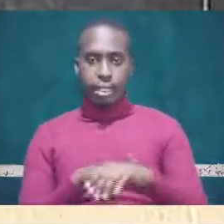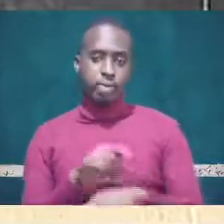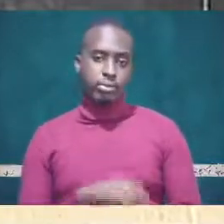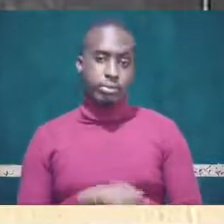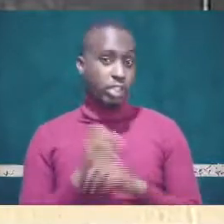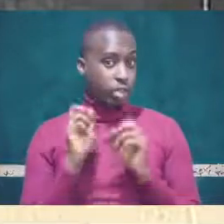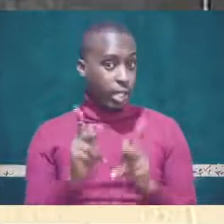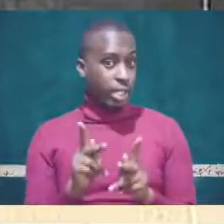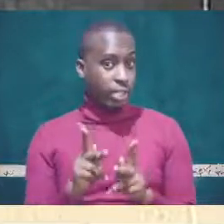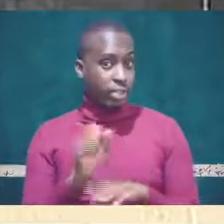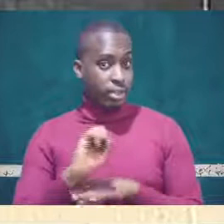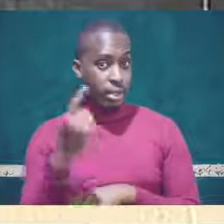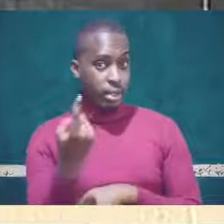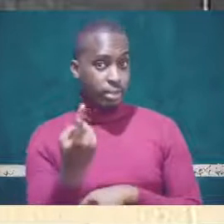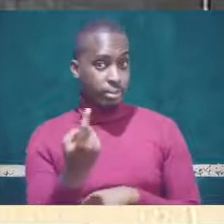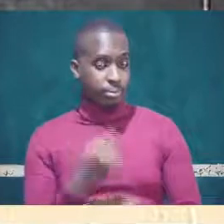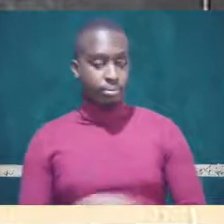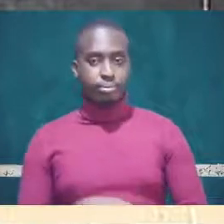that okay, senior ones?